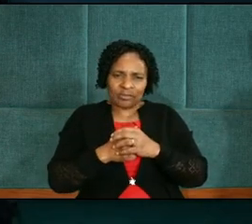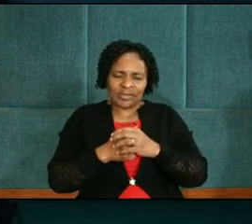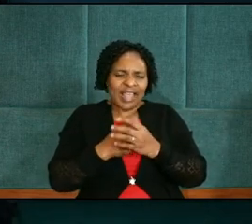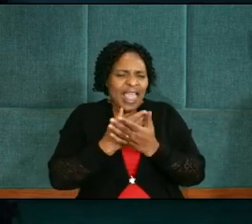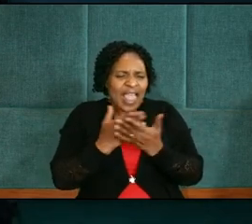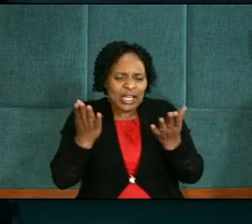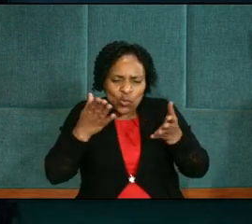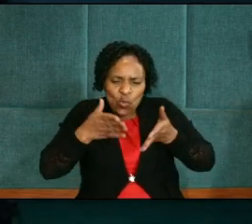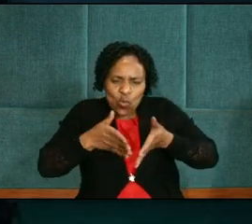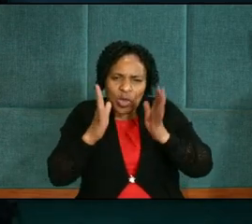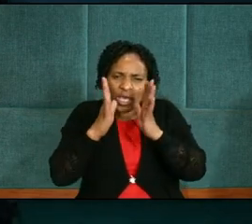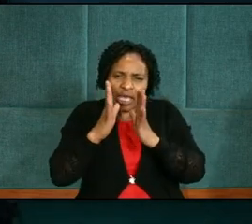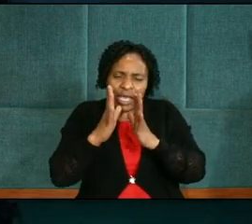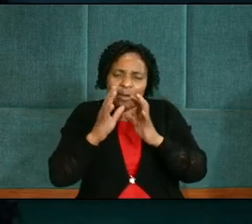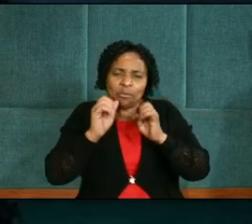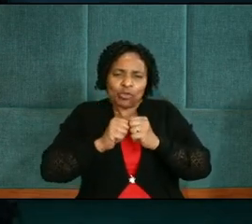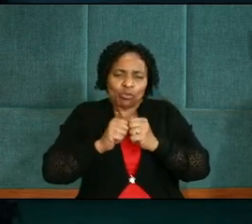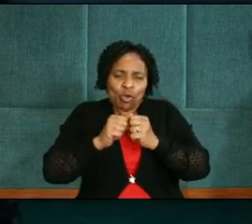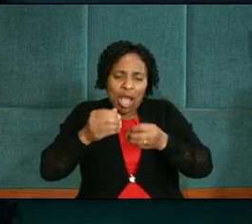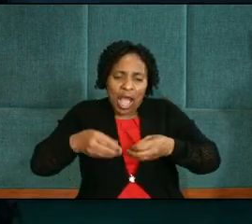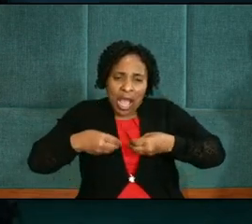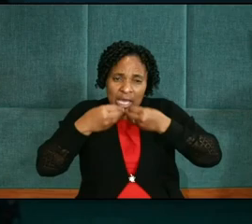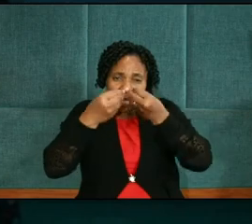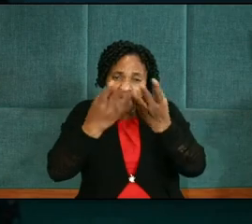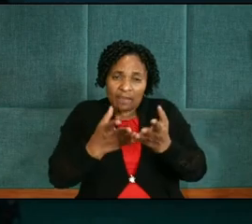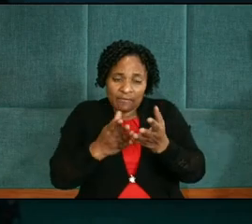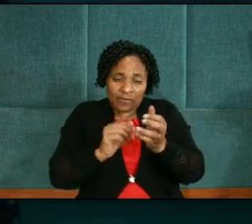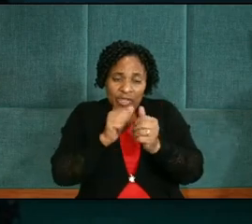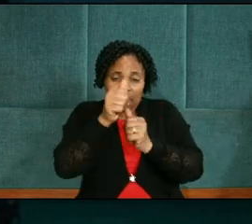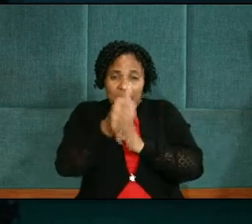way to guarantee to pack my bag